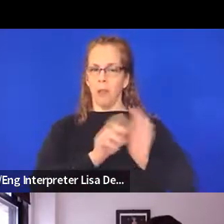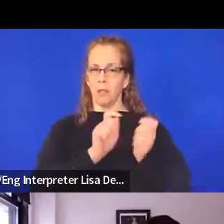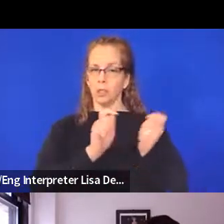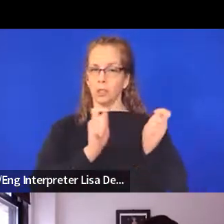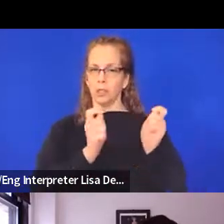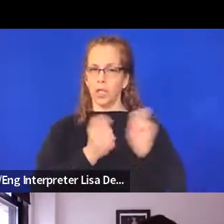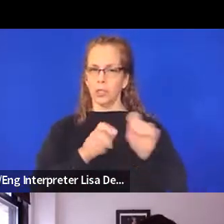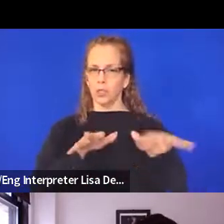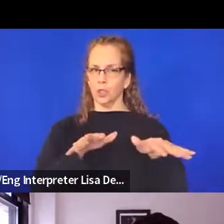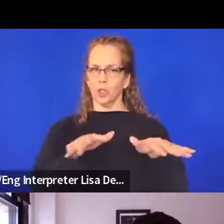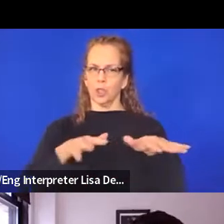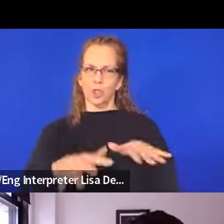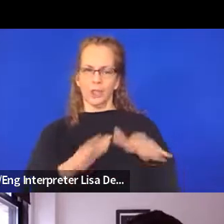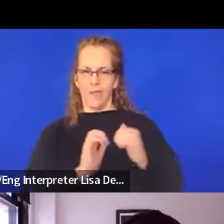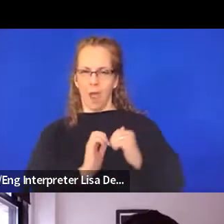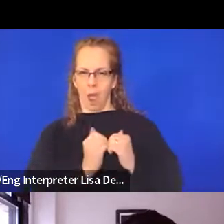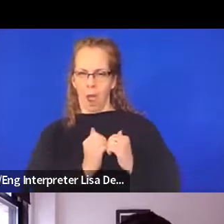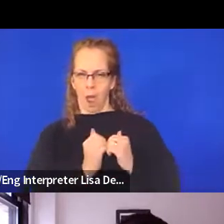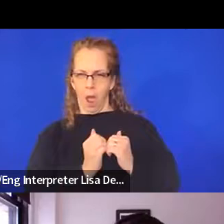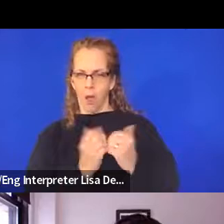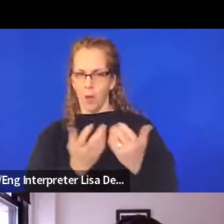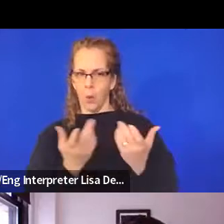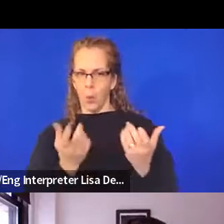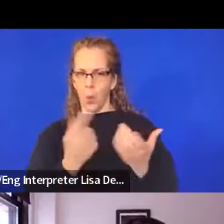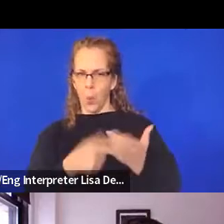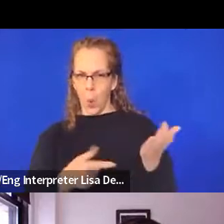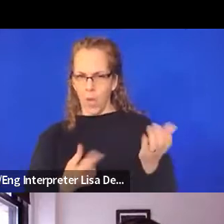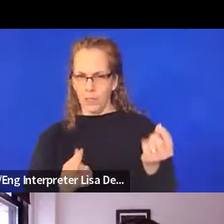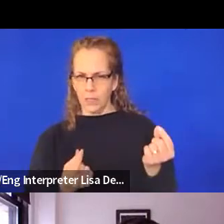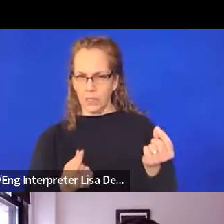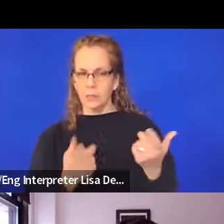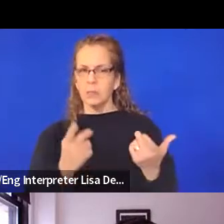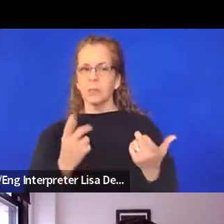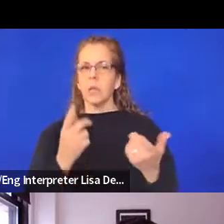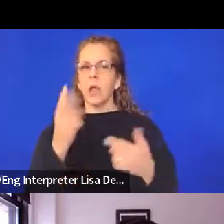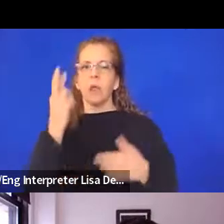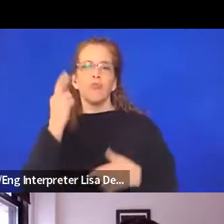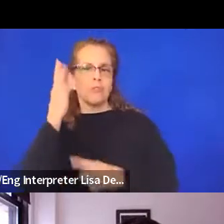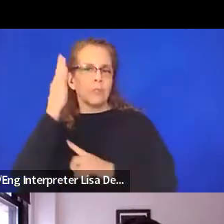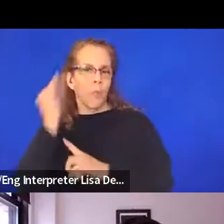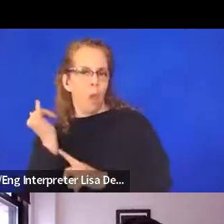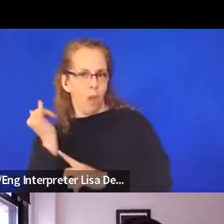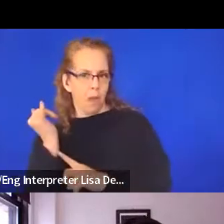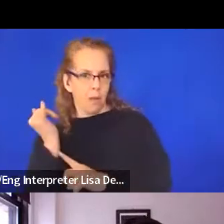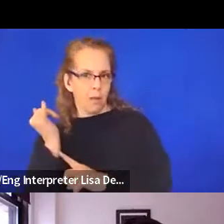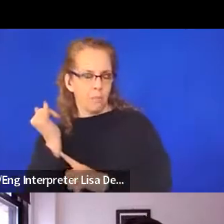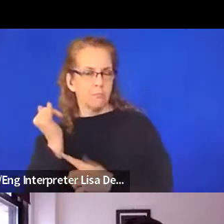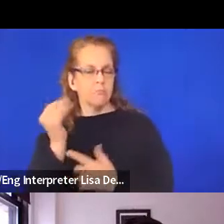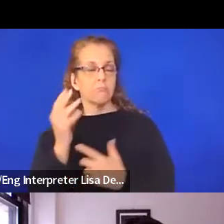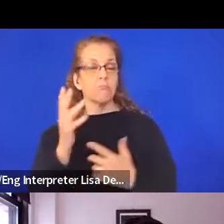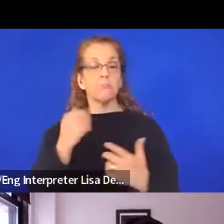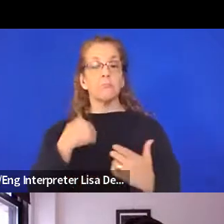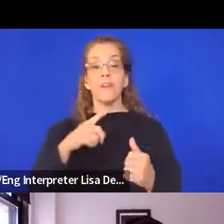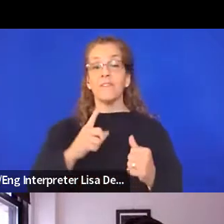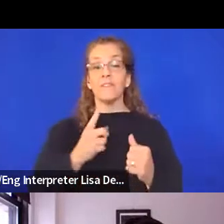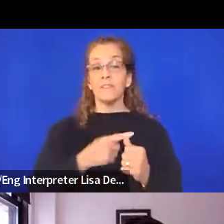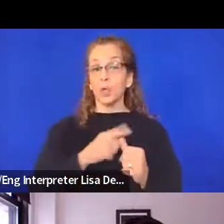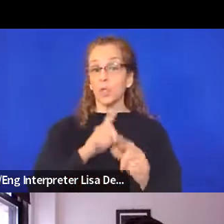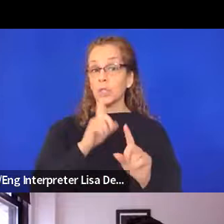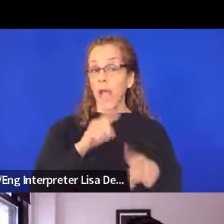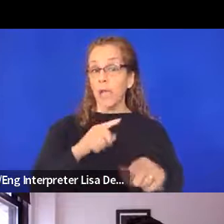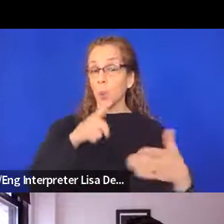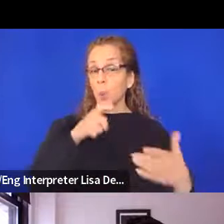the impetus for making that change or those changes? And I'll invite Hannah to